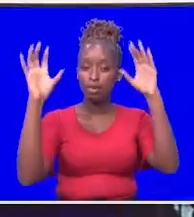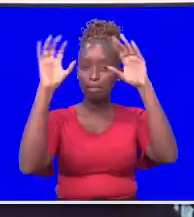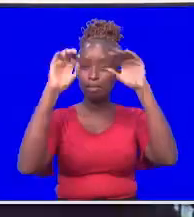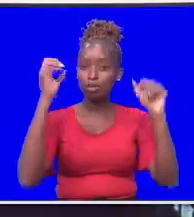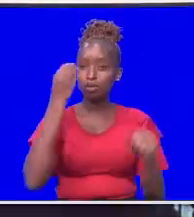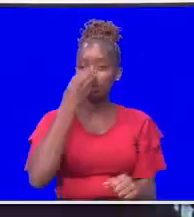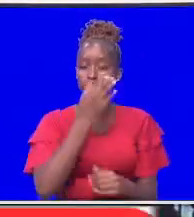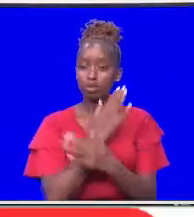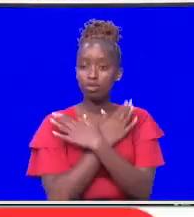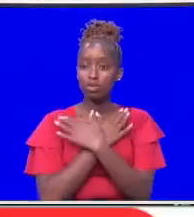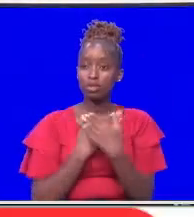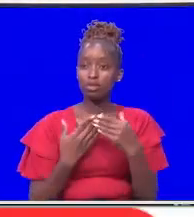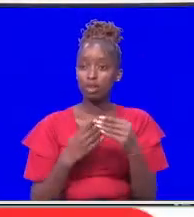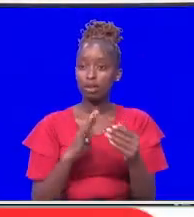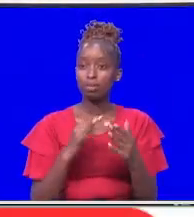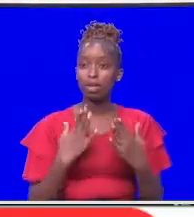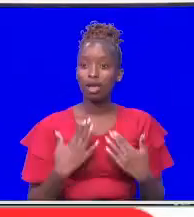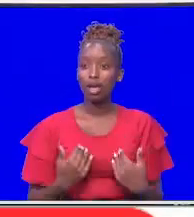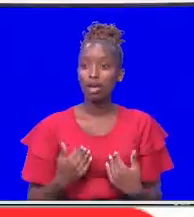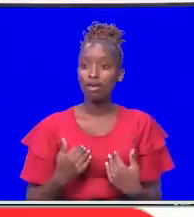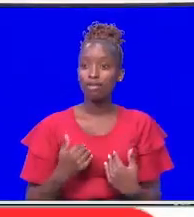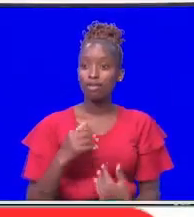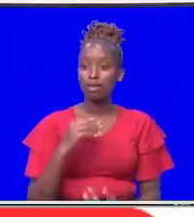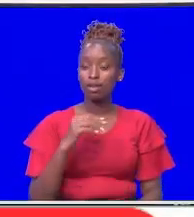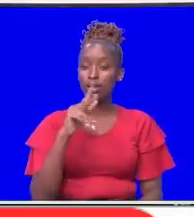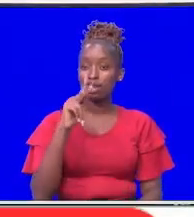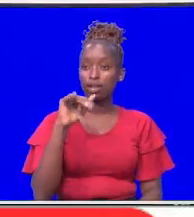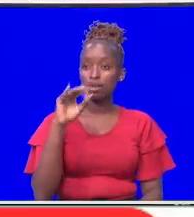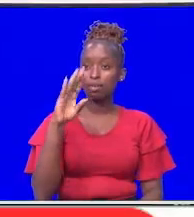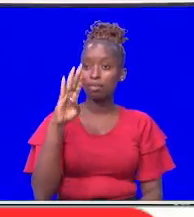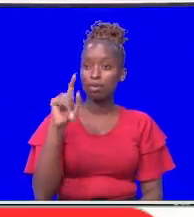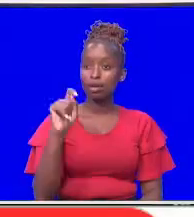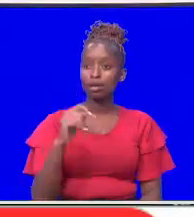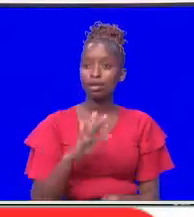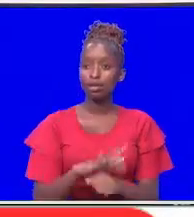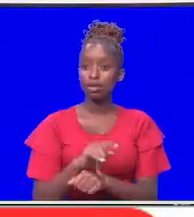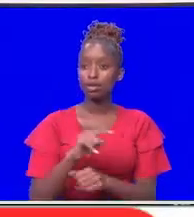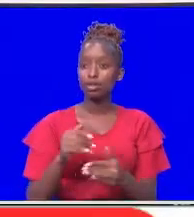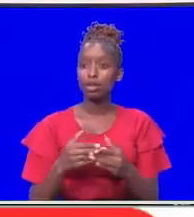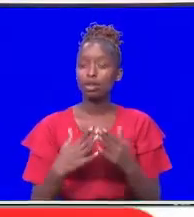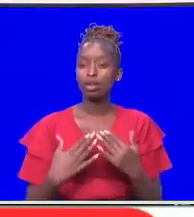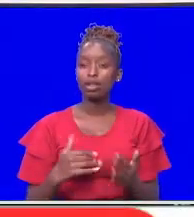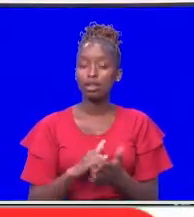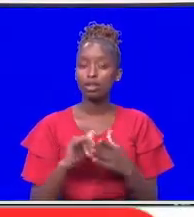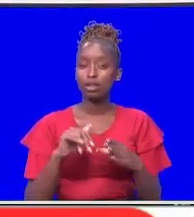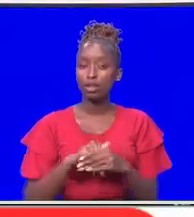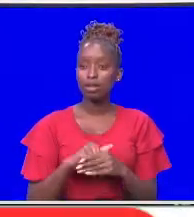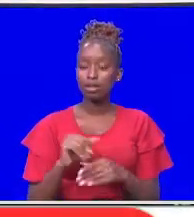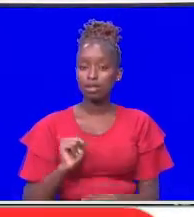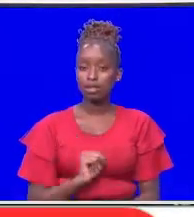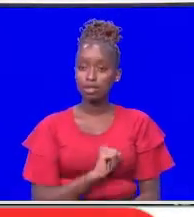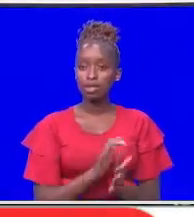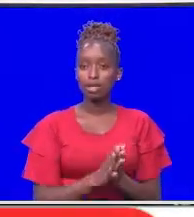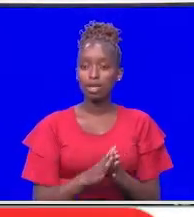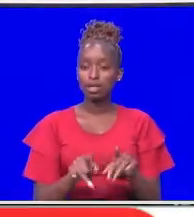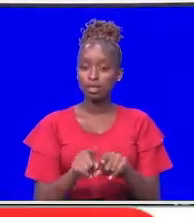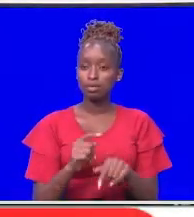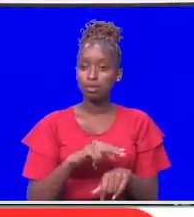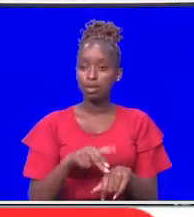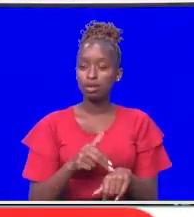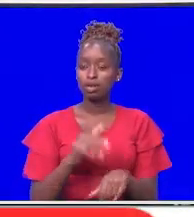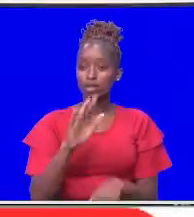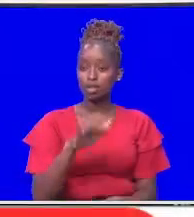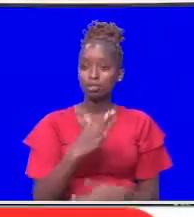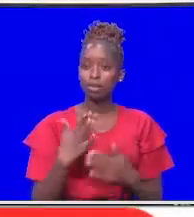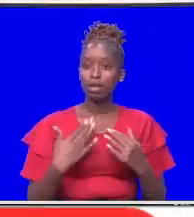Ruto's ally is led by his aide Farouk Kibet. Majority leaders, that is, in the Senate and the National Assembly,